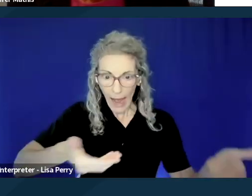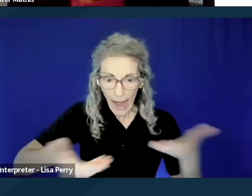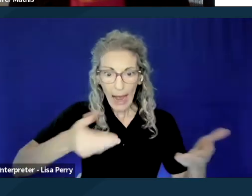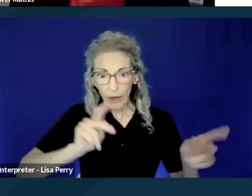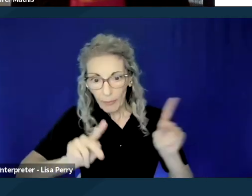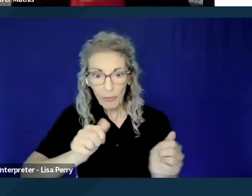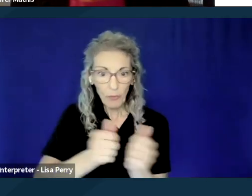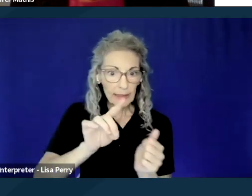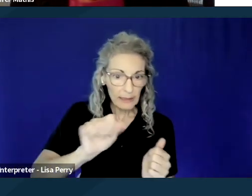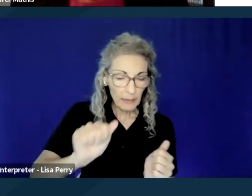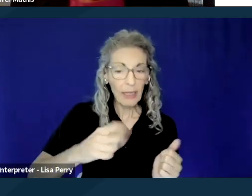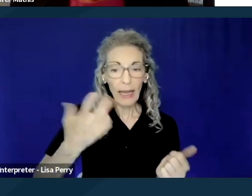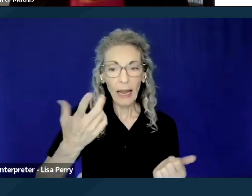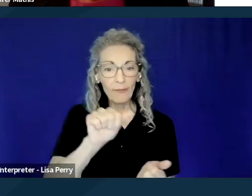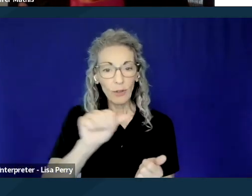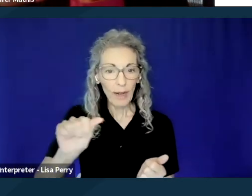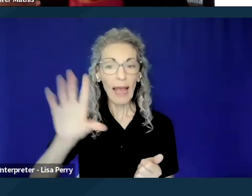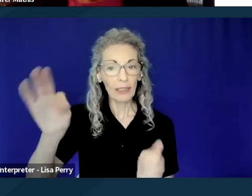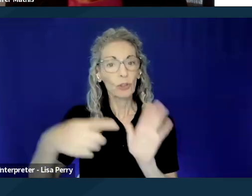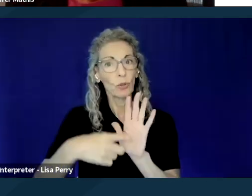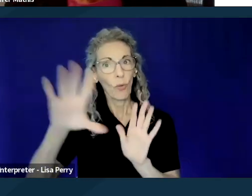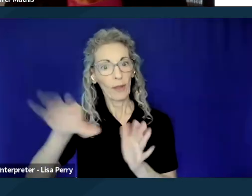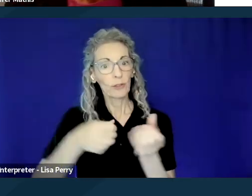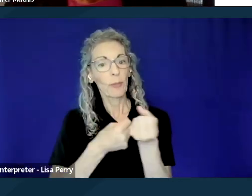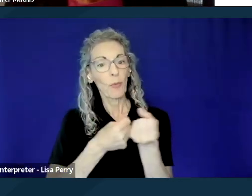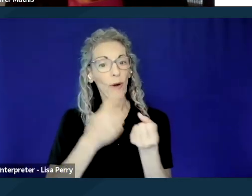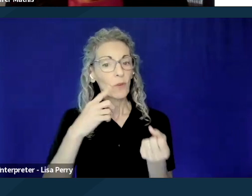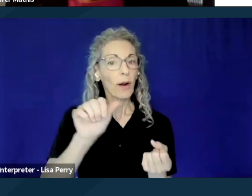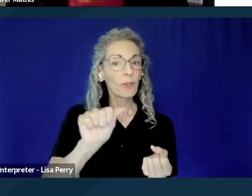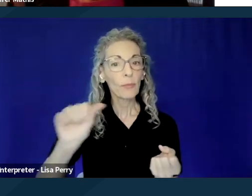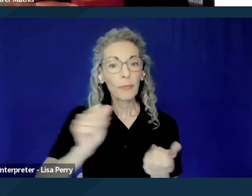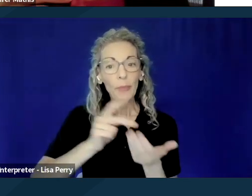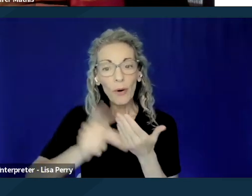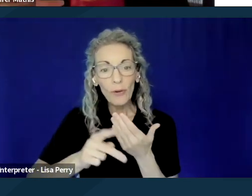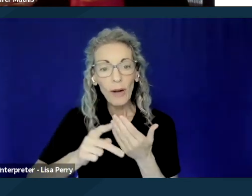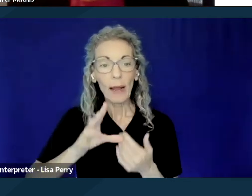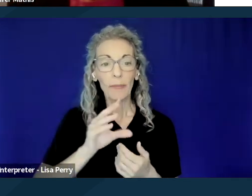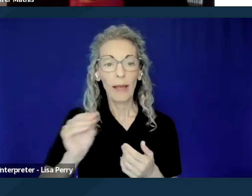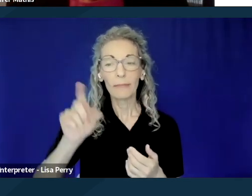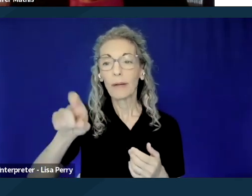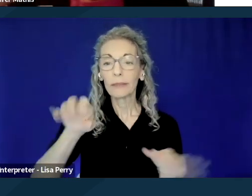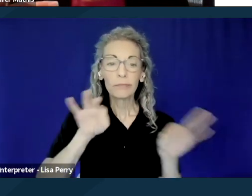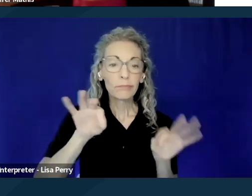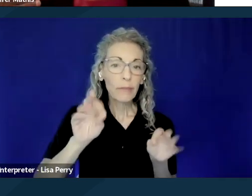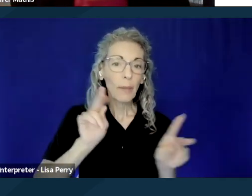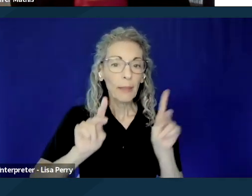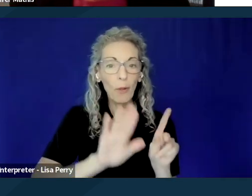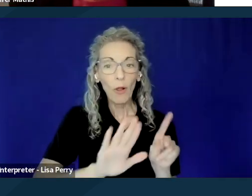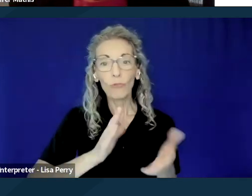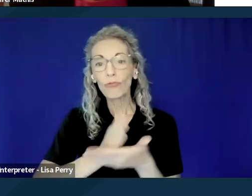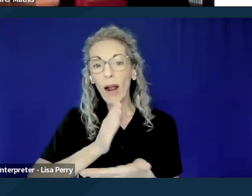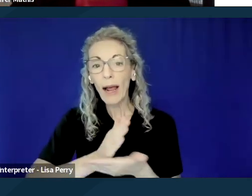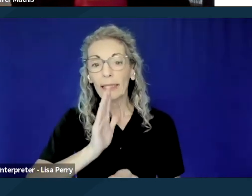for the affirmative action program, explaining people's rights